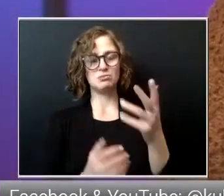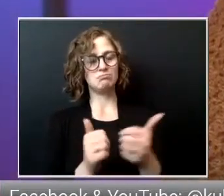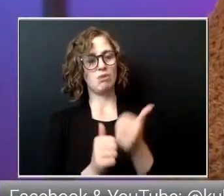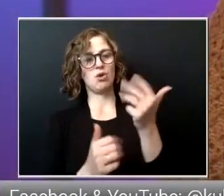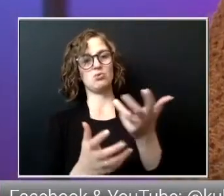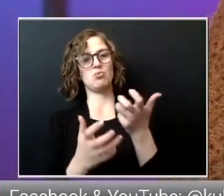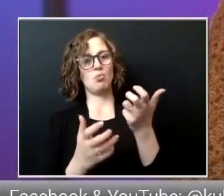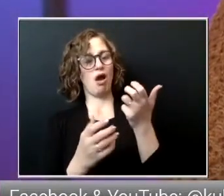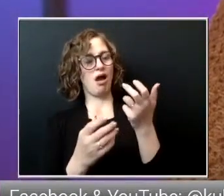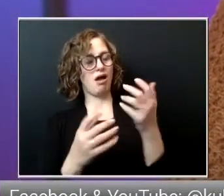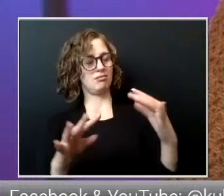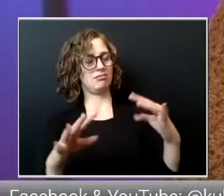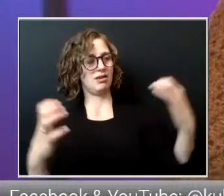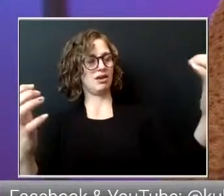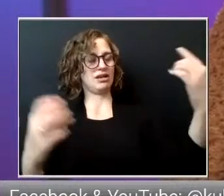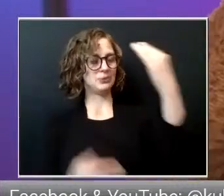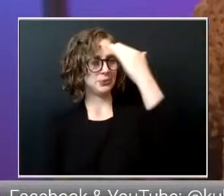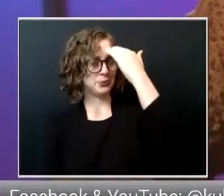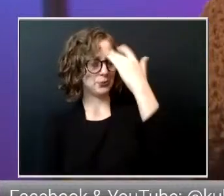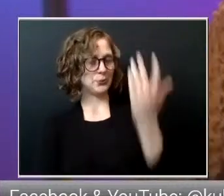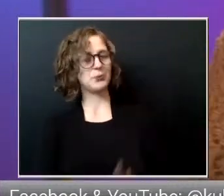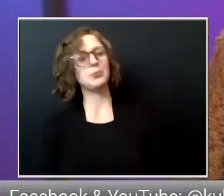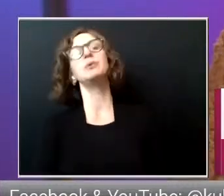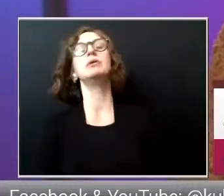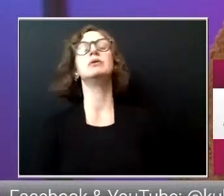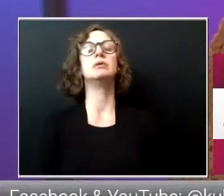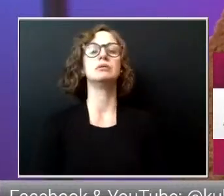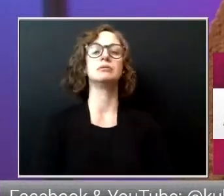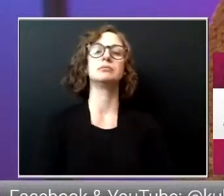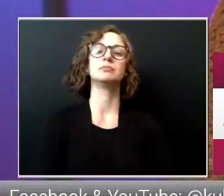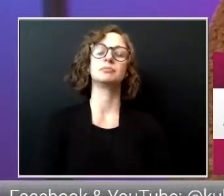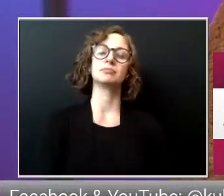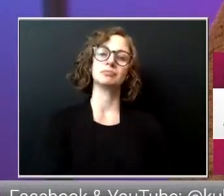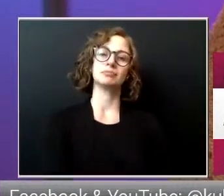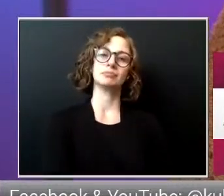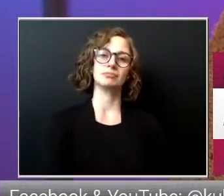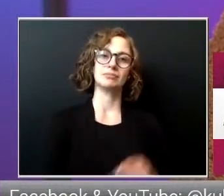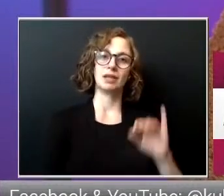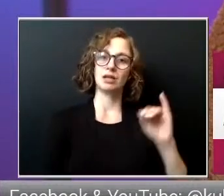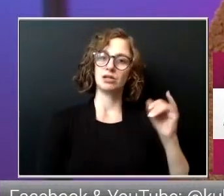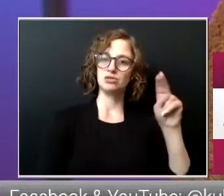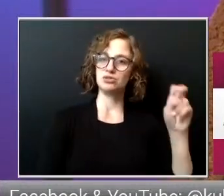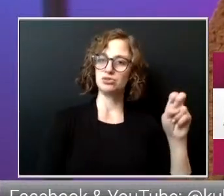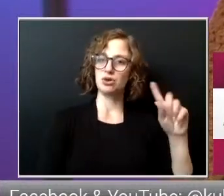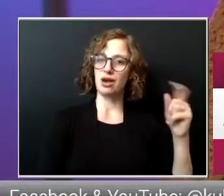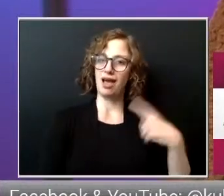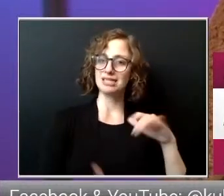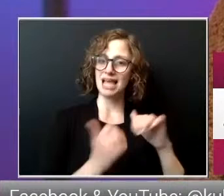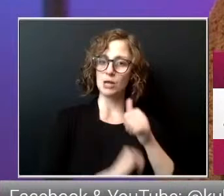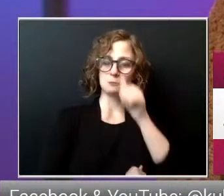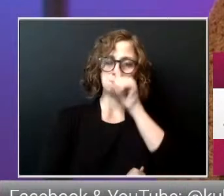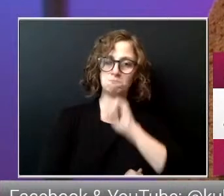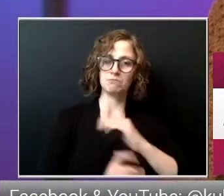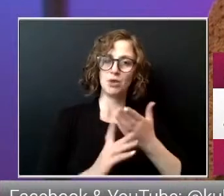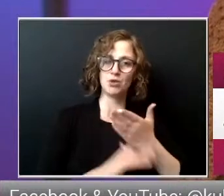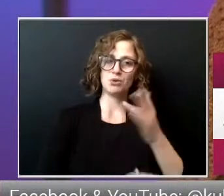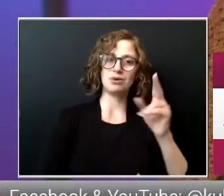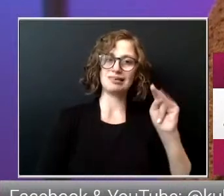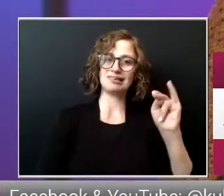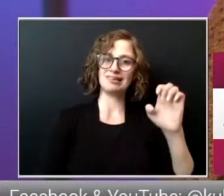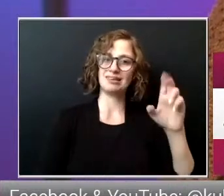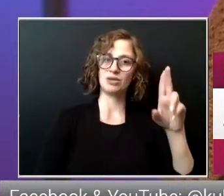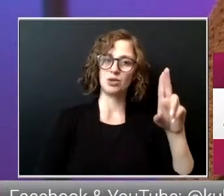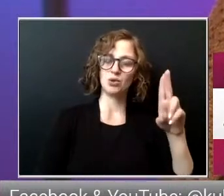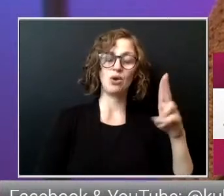man, I guess like June asked, just how do you get through the NICU? You know, I feel like it was just